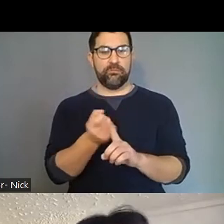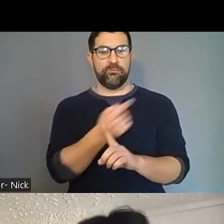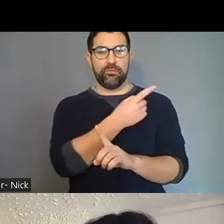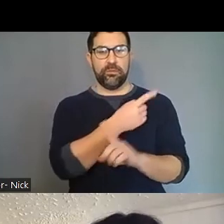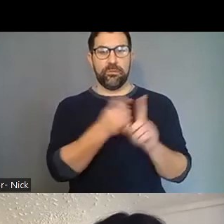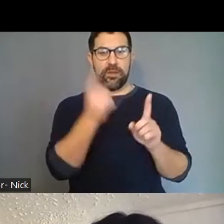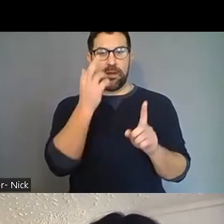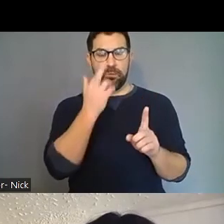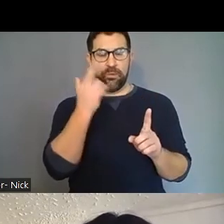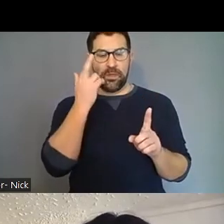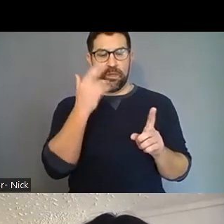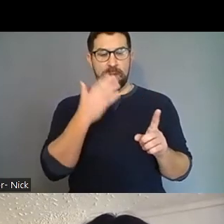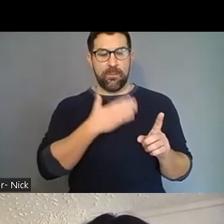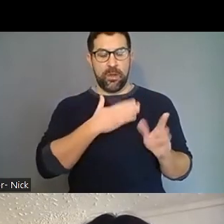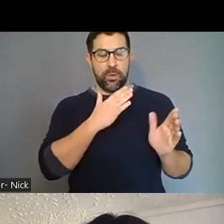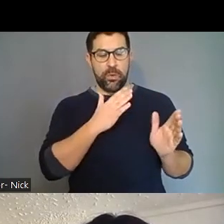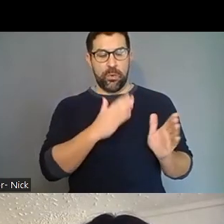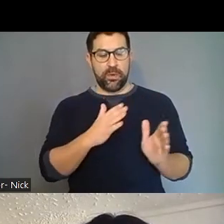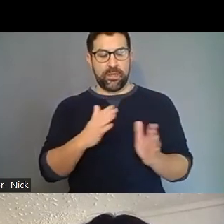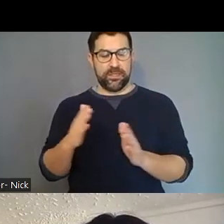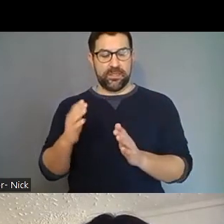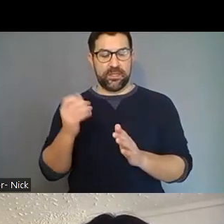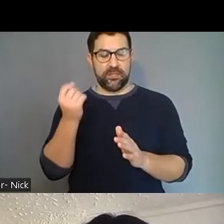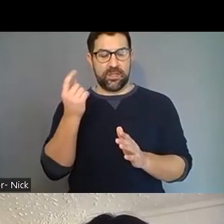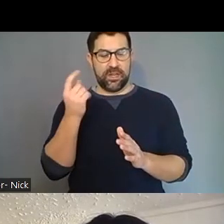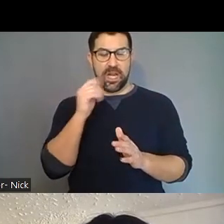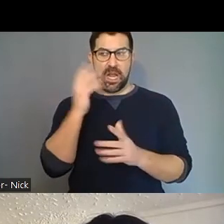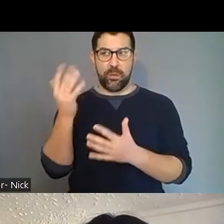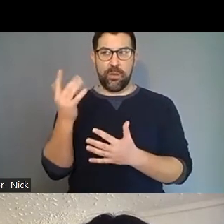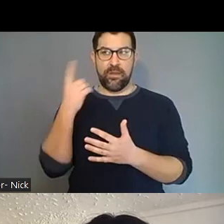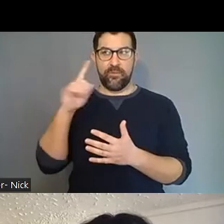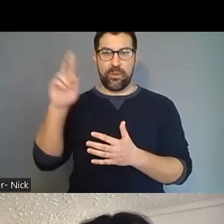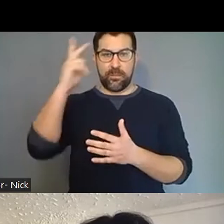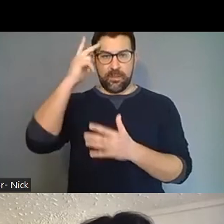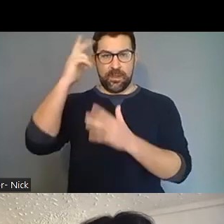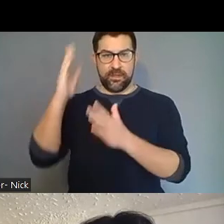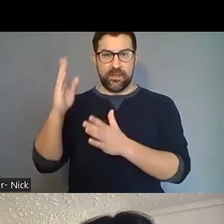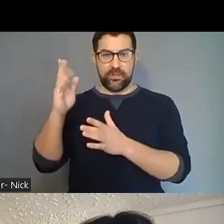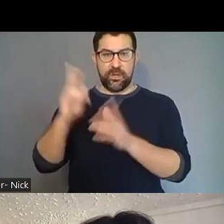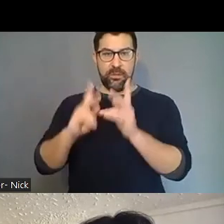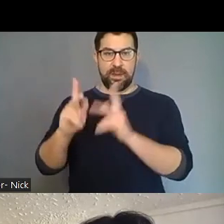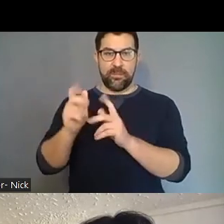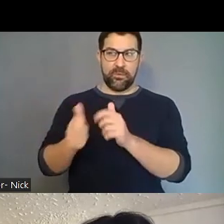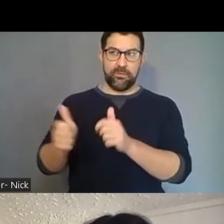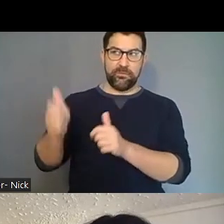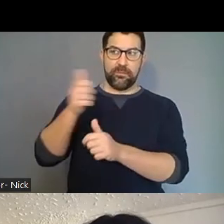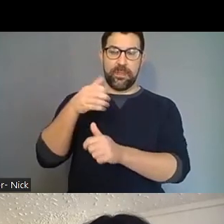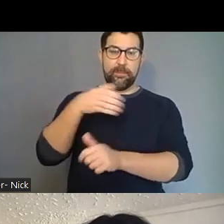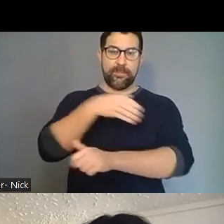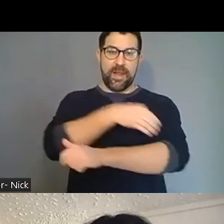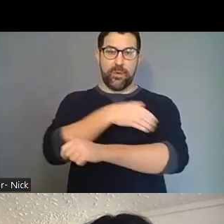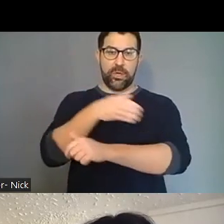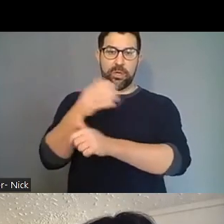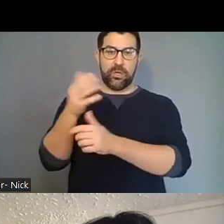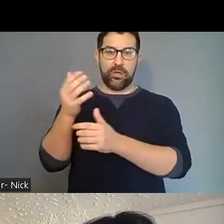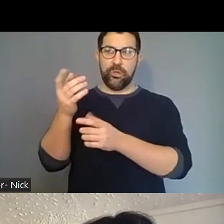realized while organizing is not waiting on politicians or people in positions of power to